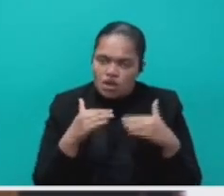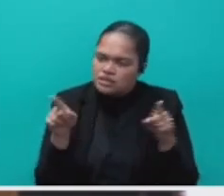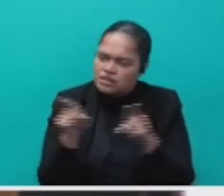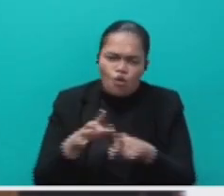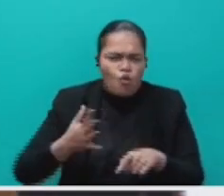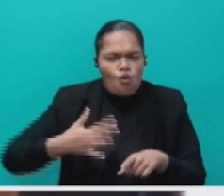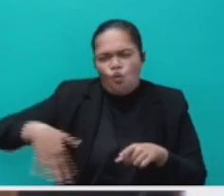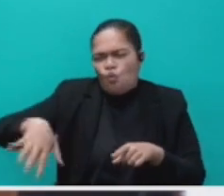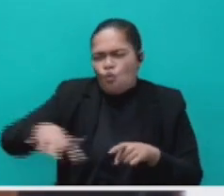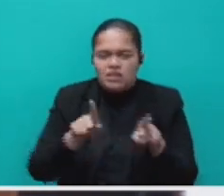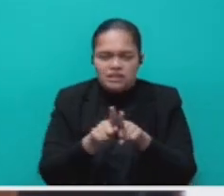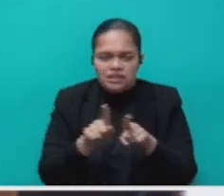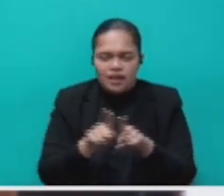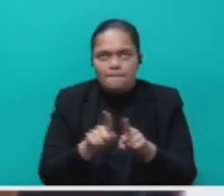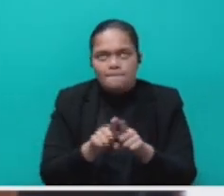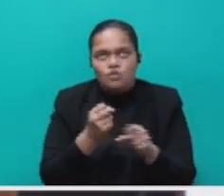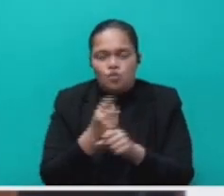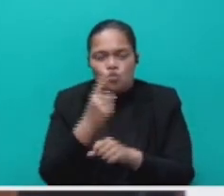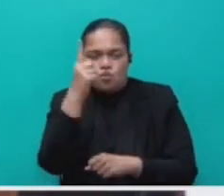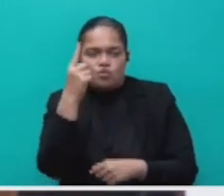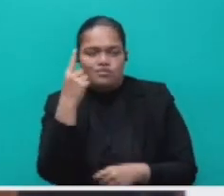God.